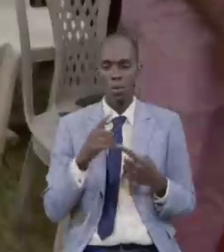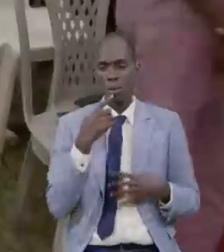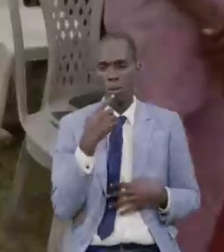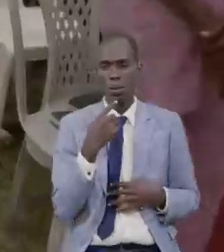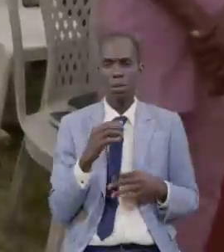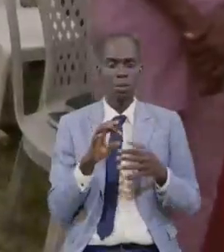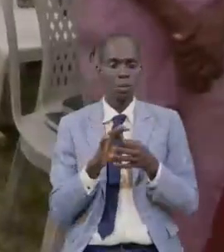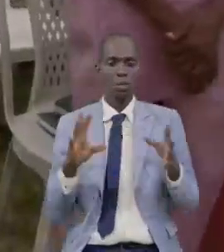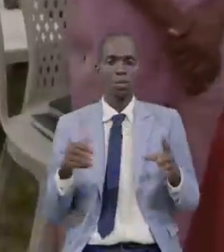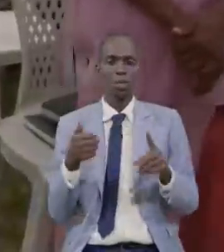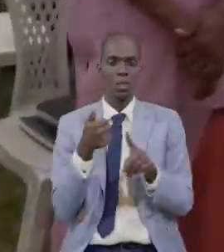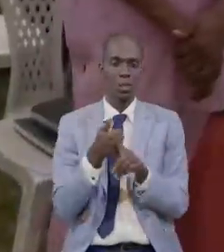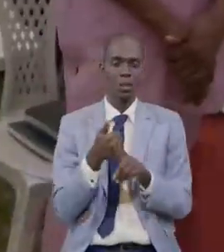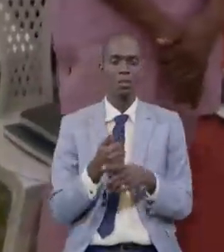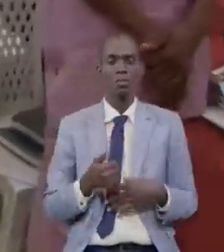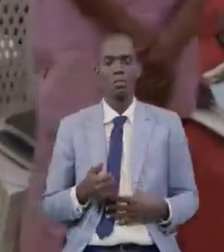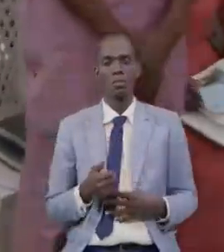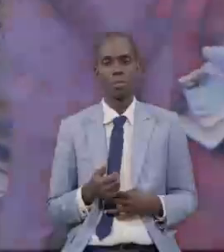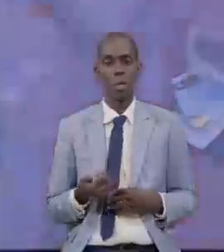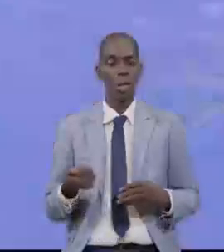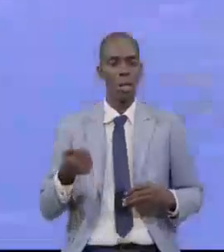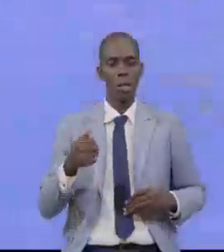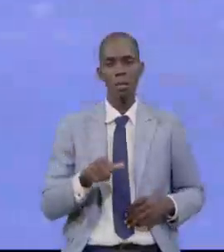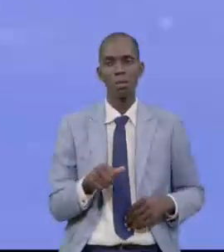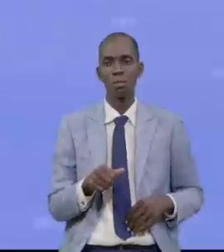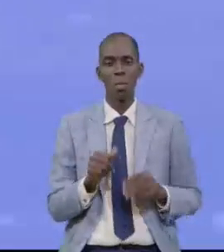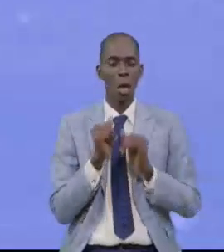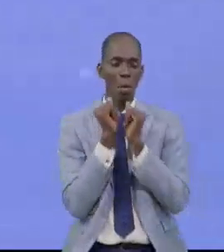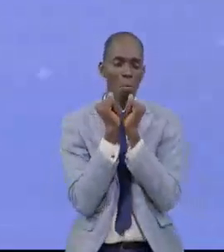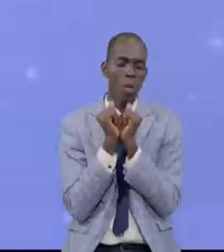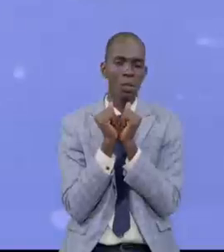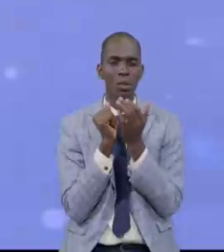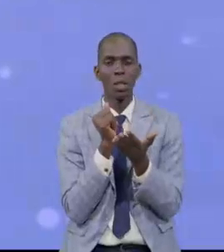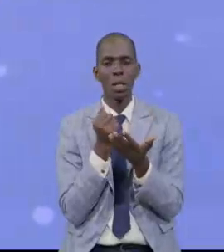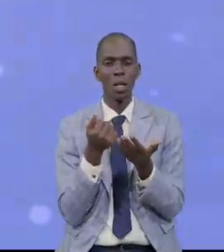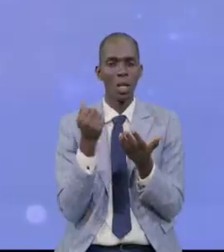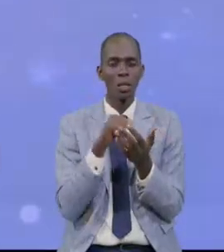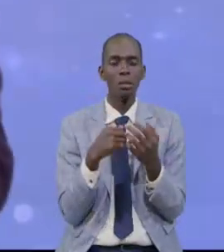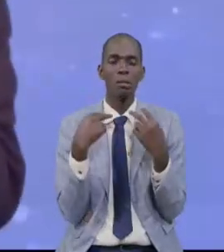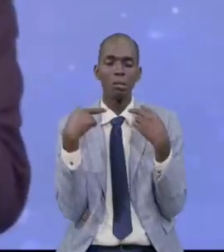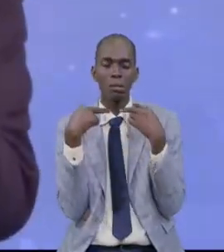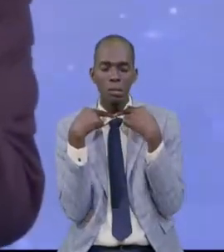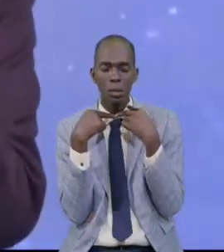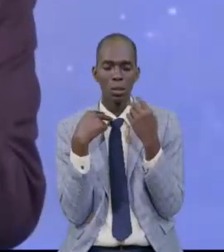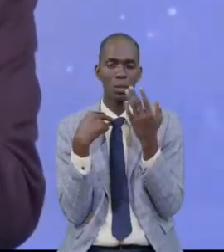thyself. Any yoke there, any bondage there, any idolatry